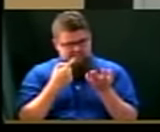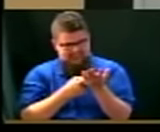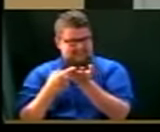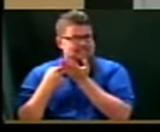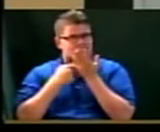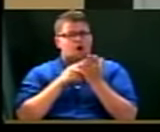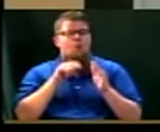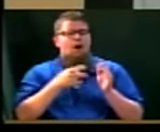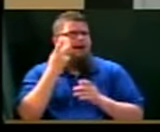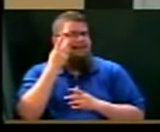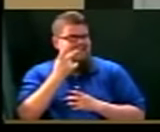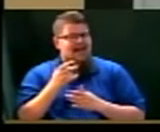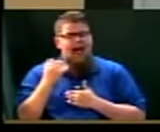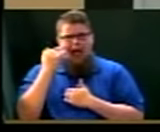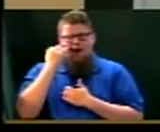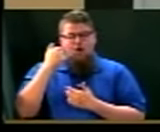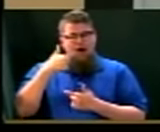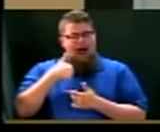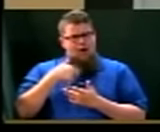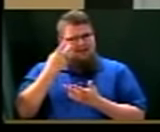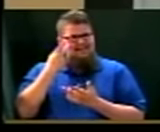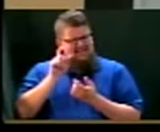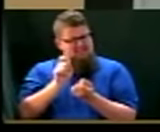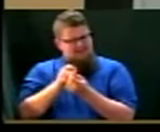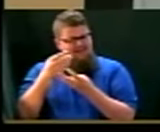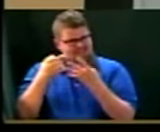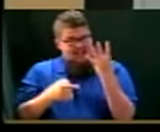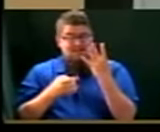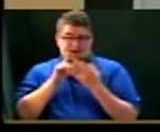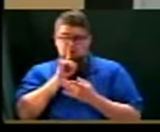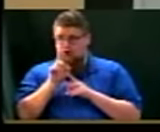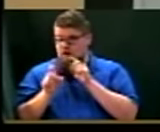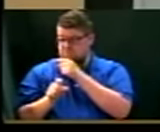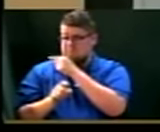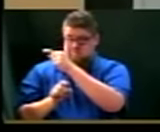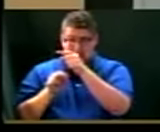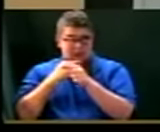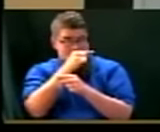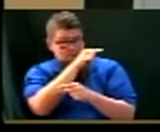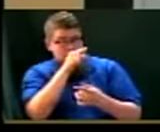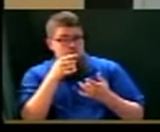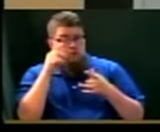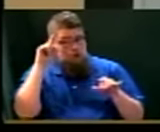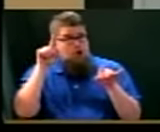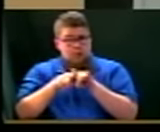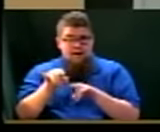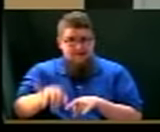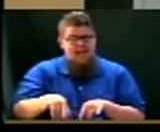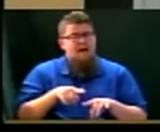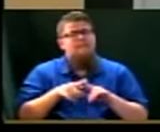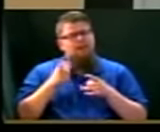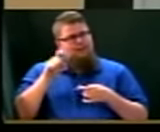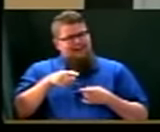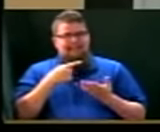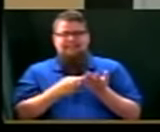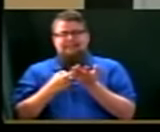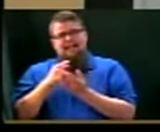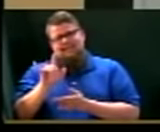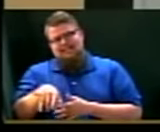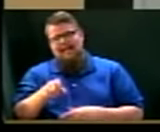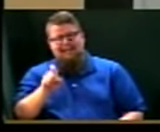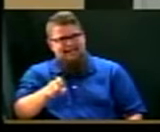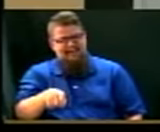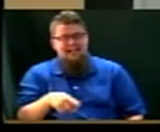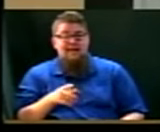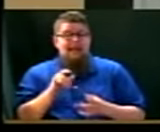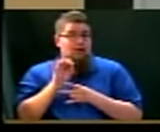because I know I have specific things that I would like to see, and I would say some of you would concur, but we need to be able to discuss that. So if we can just